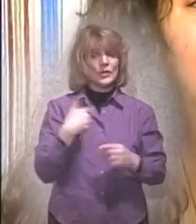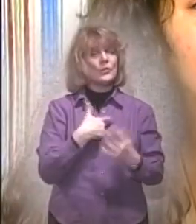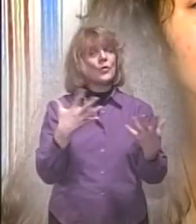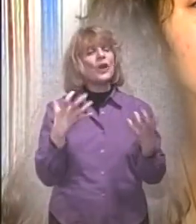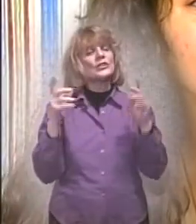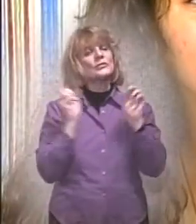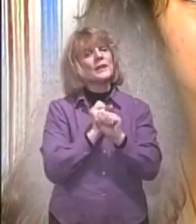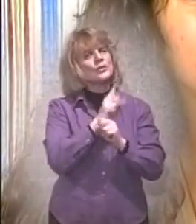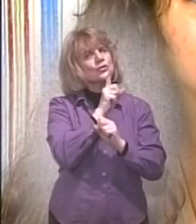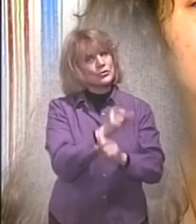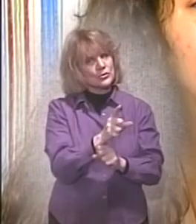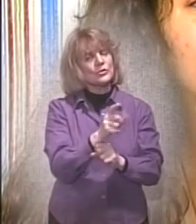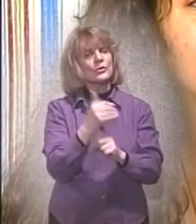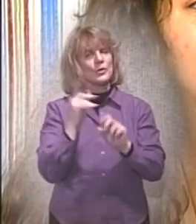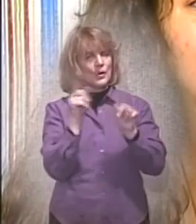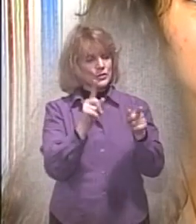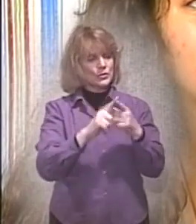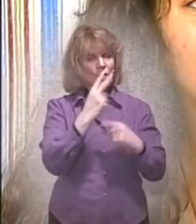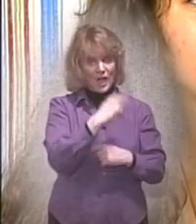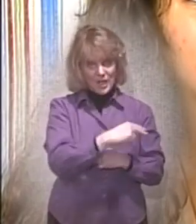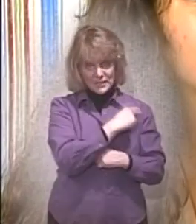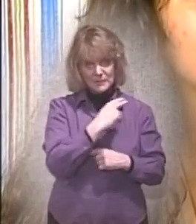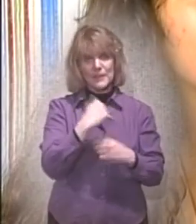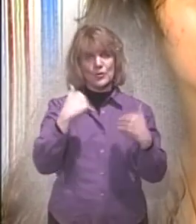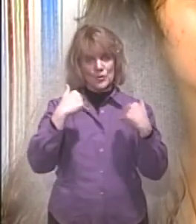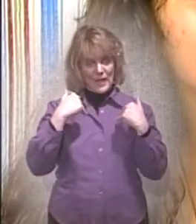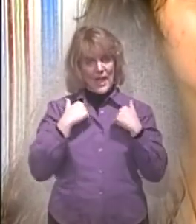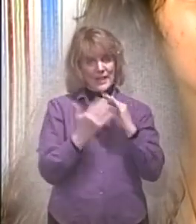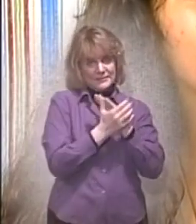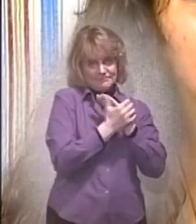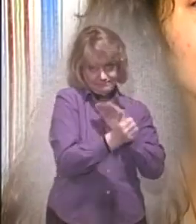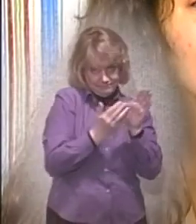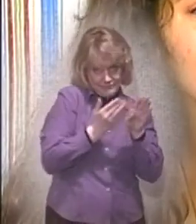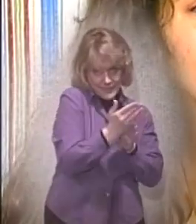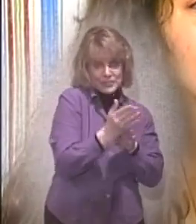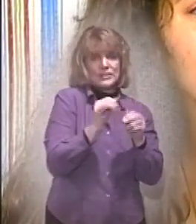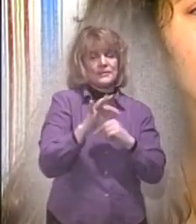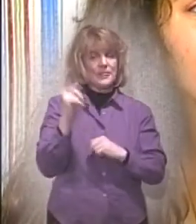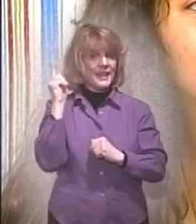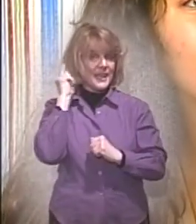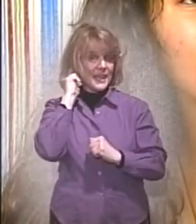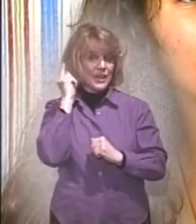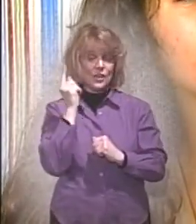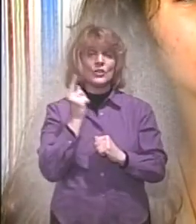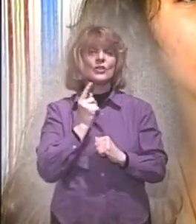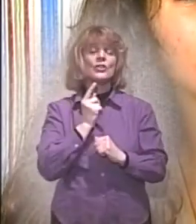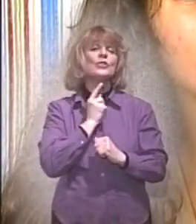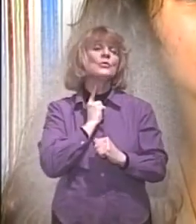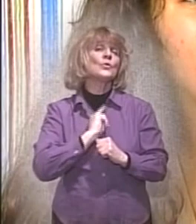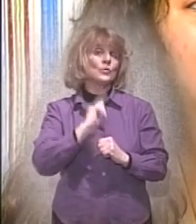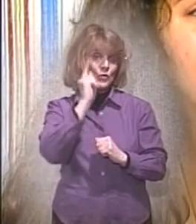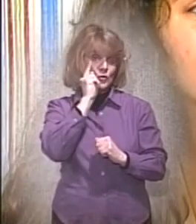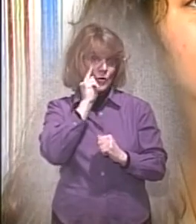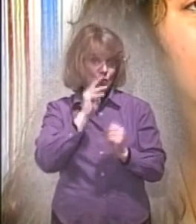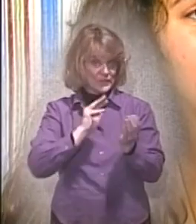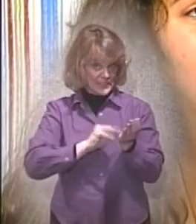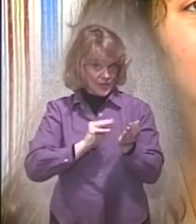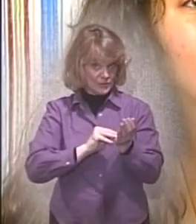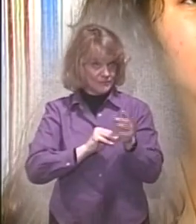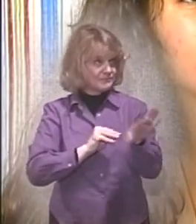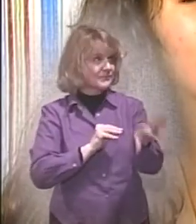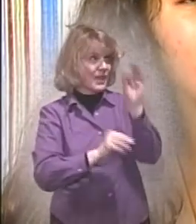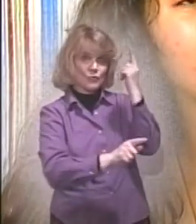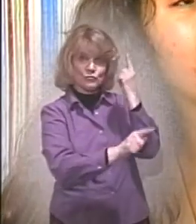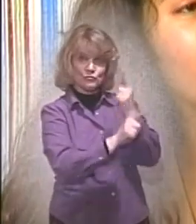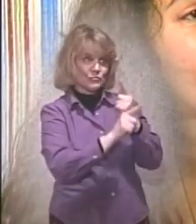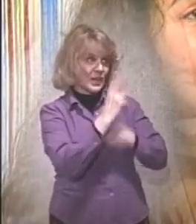had an audiologist and an ENT, which is an ear, nose, and throat doctor, that would also specialize in children. So once we found a hospital like that,